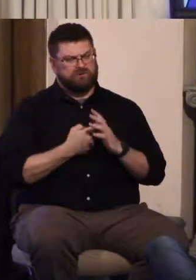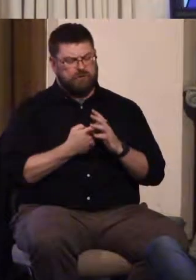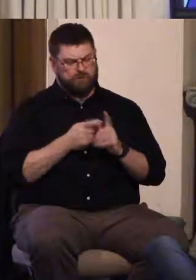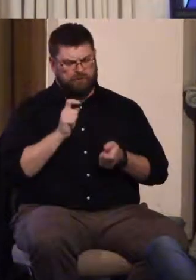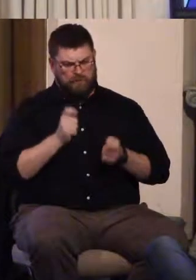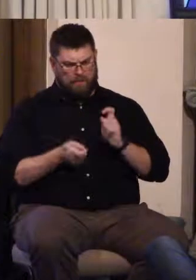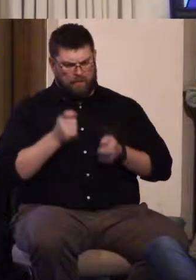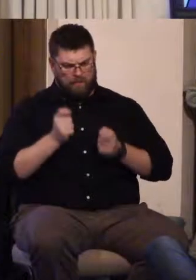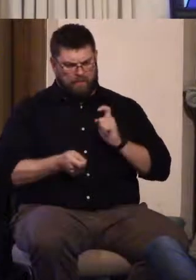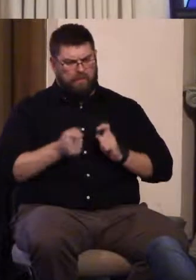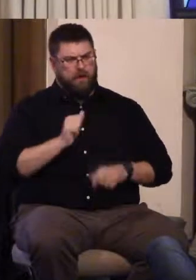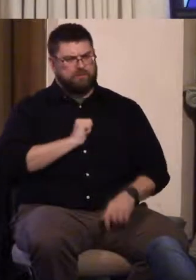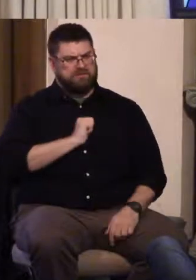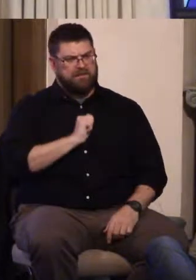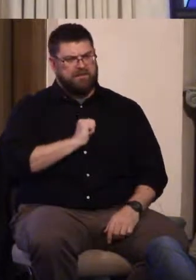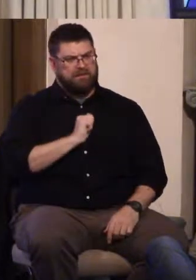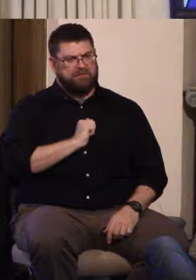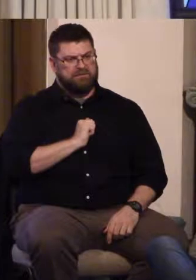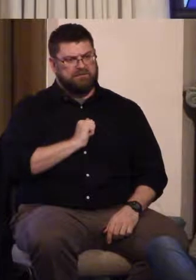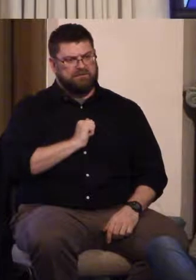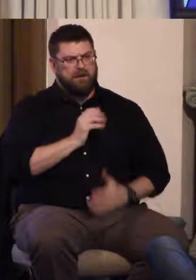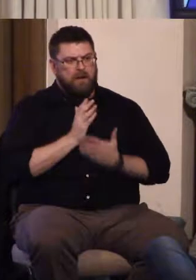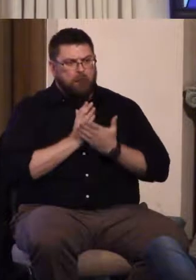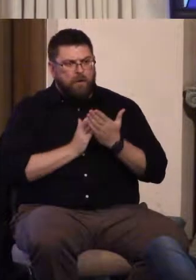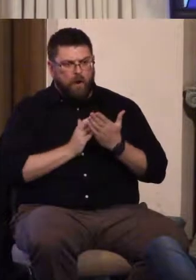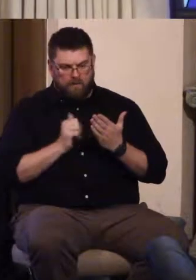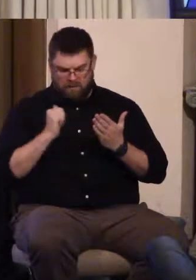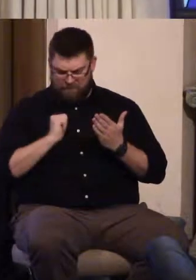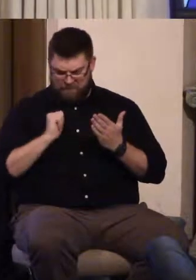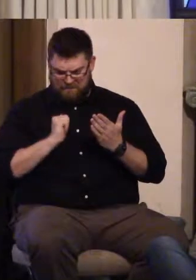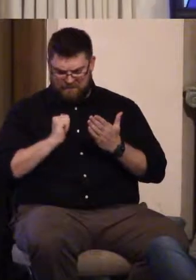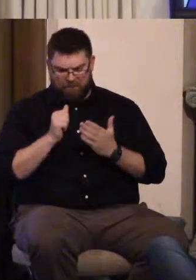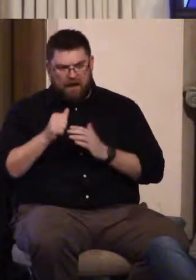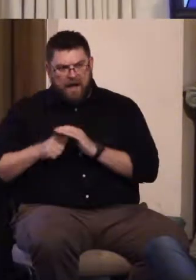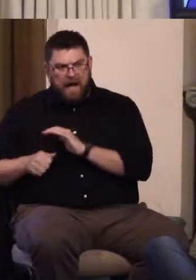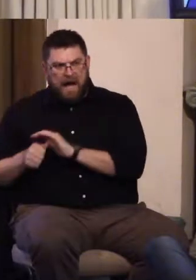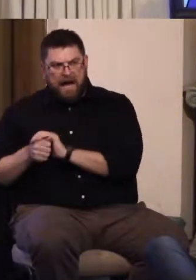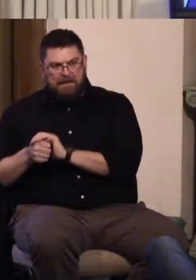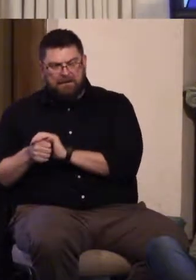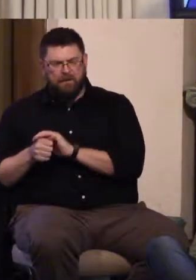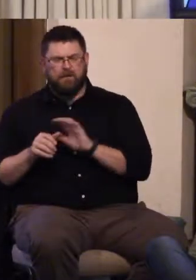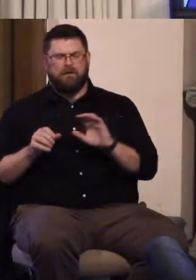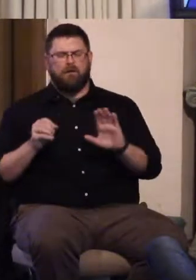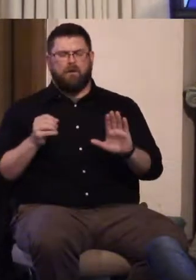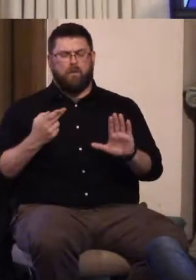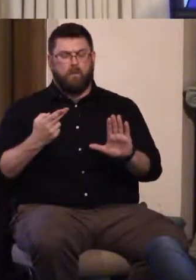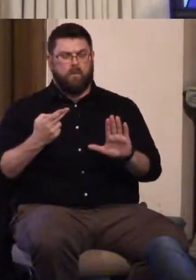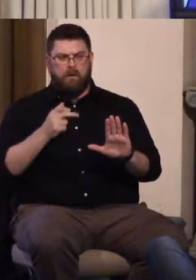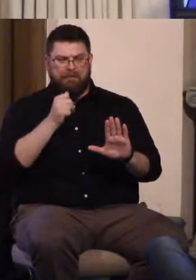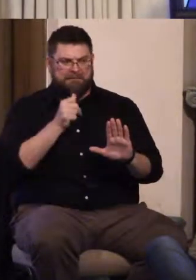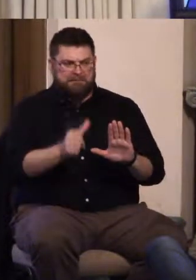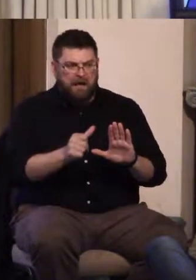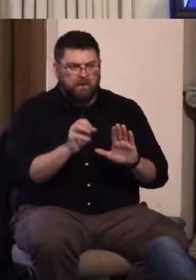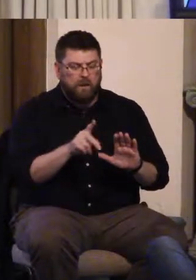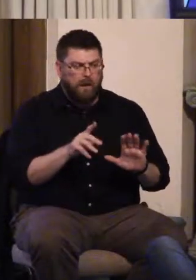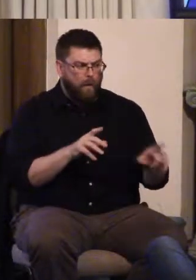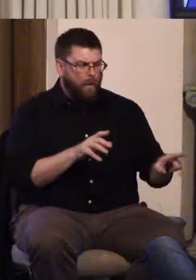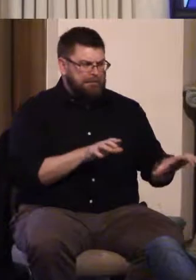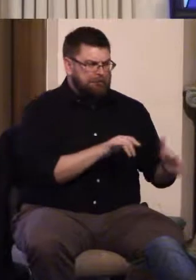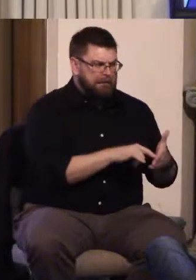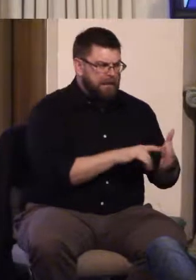redefining ourselves. We start hiding parts of ourselves. Ooh, ooh, that's not okay.